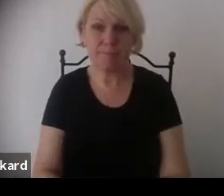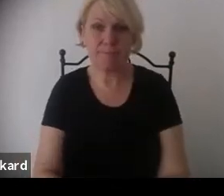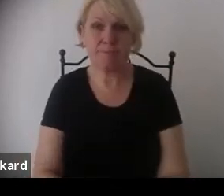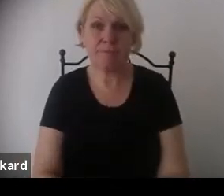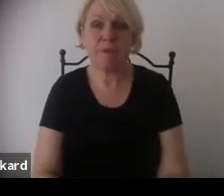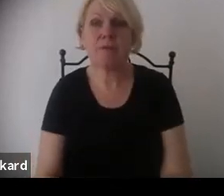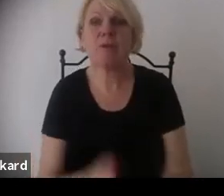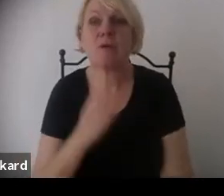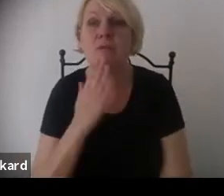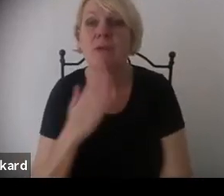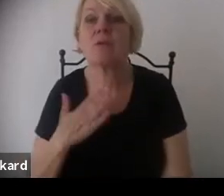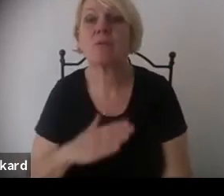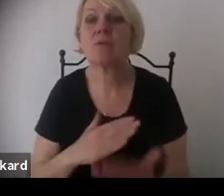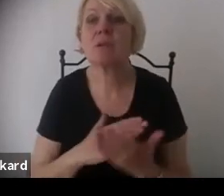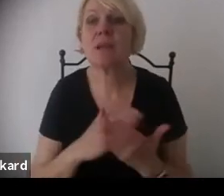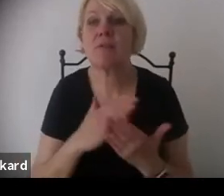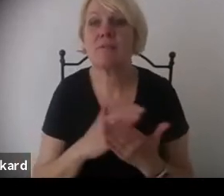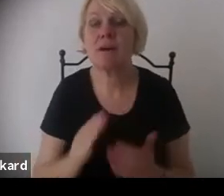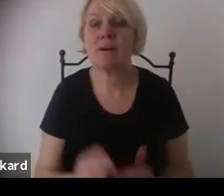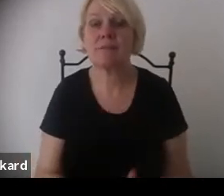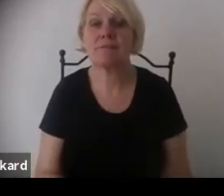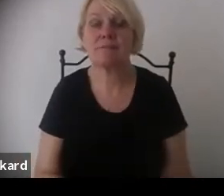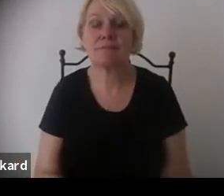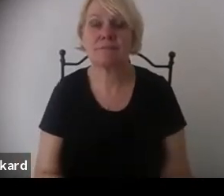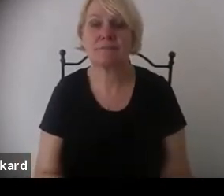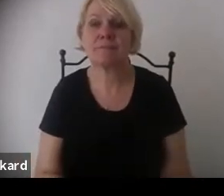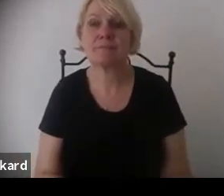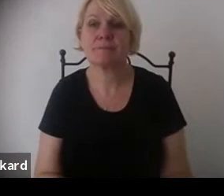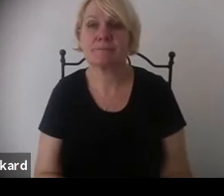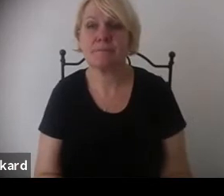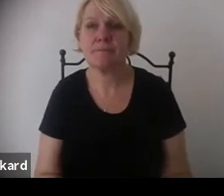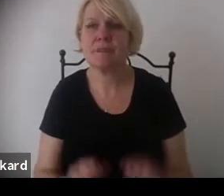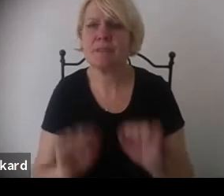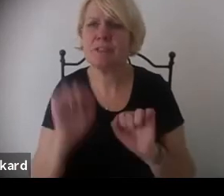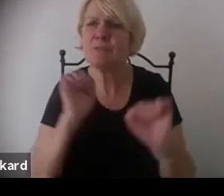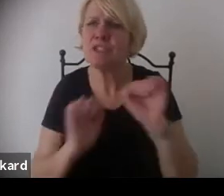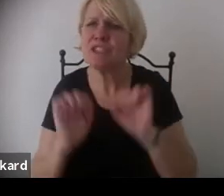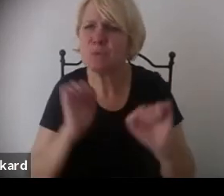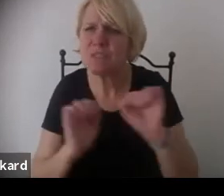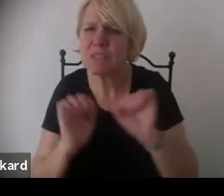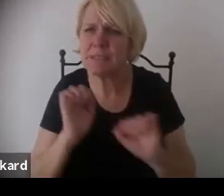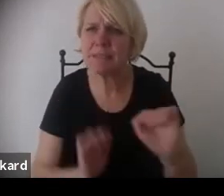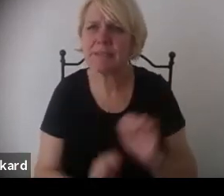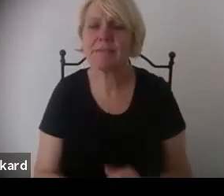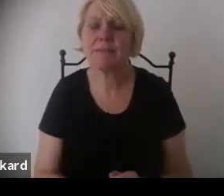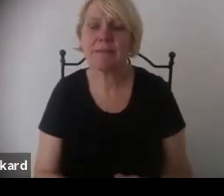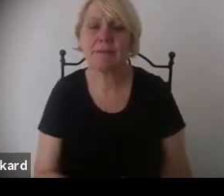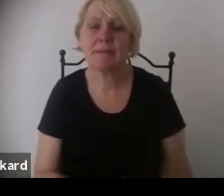clarify. We've got a couple of questions here around shielding now, and I think they're still for you, Andrew.